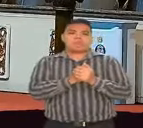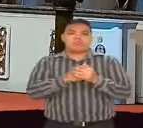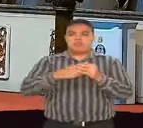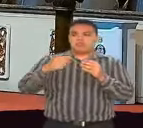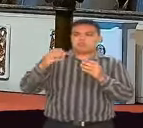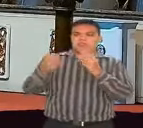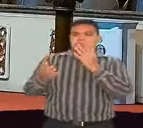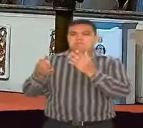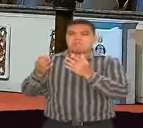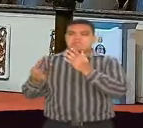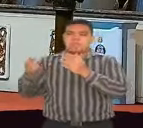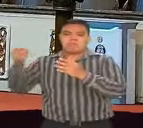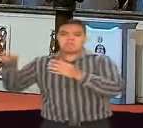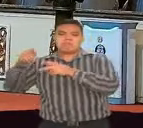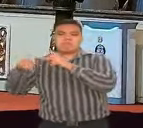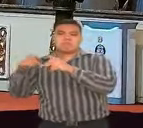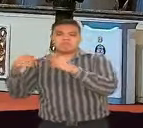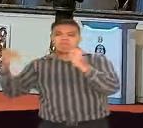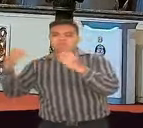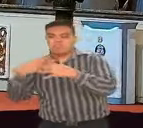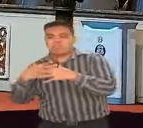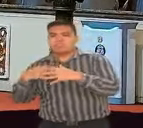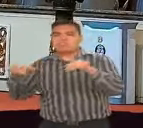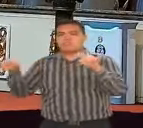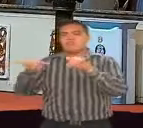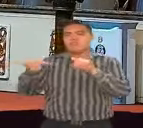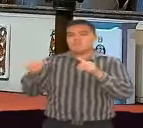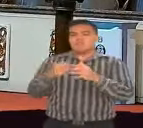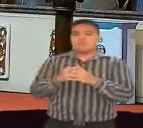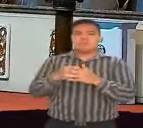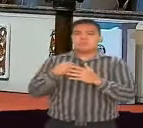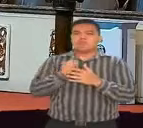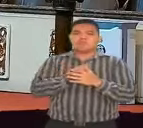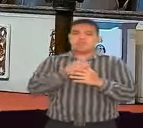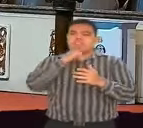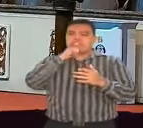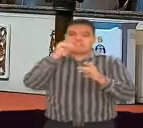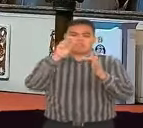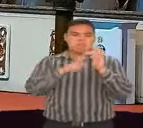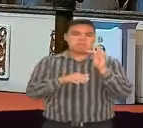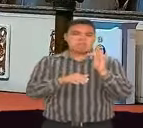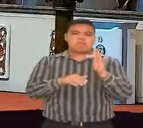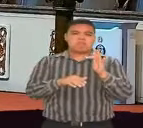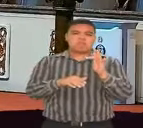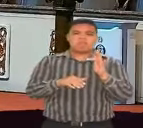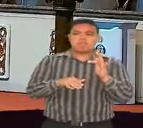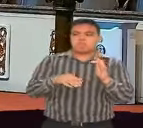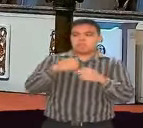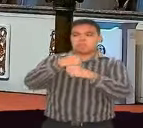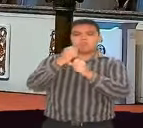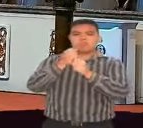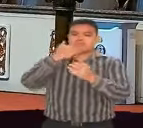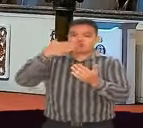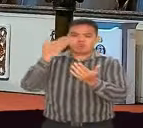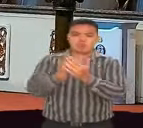katuyuan. We will not make good soldiers. We will not make good Christians if